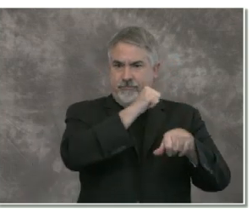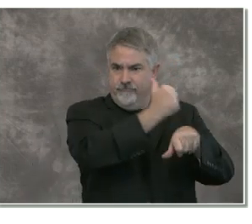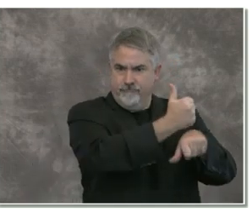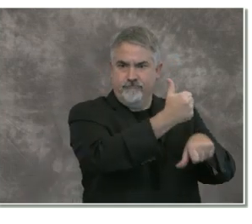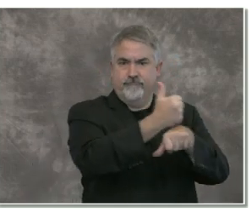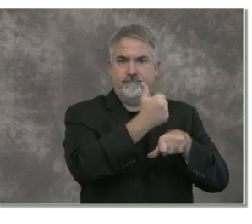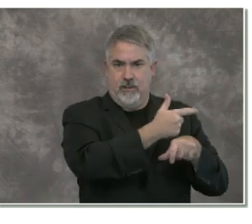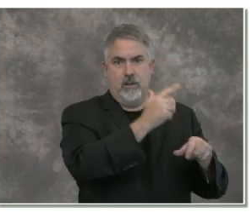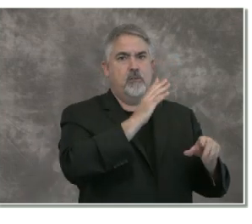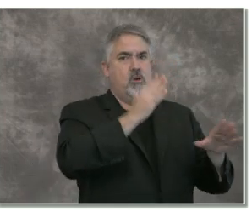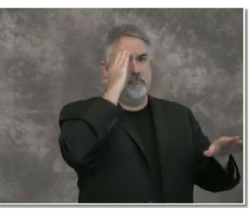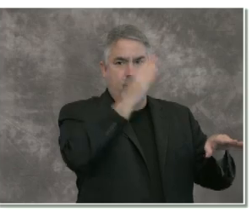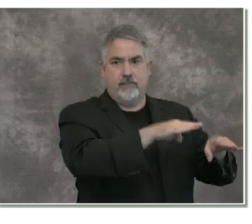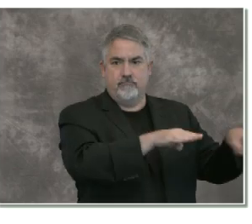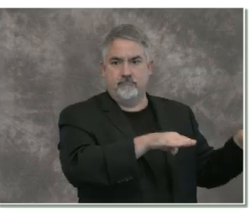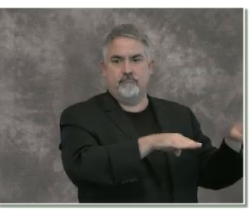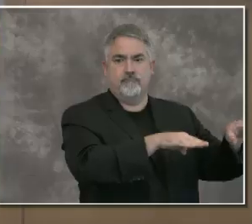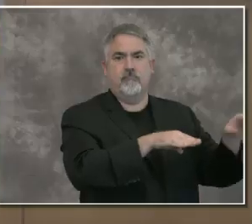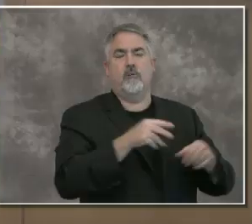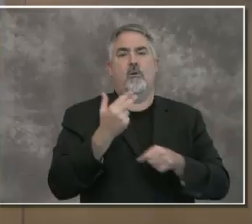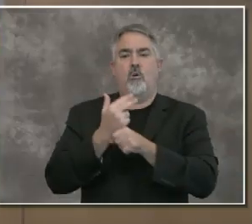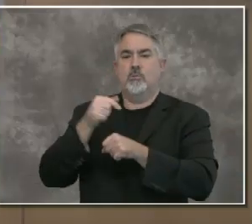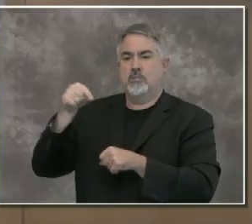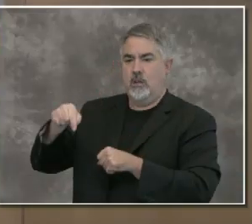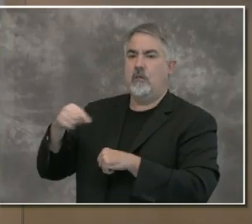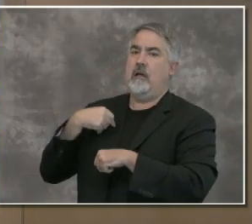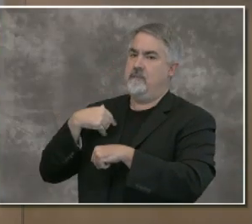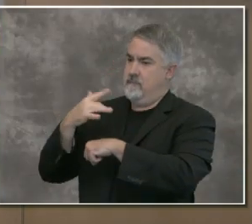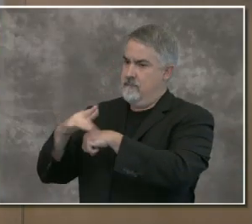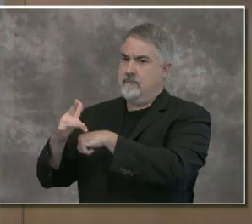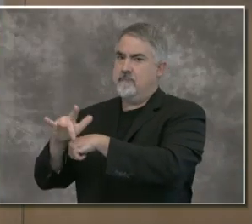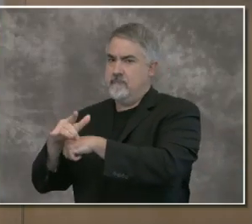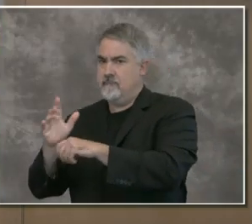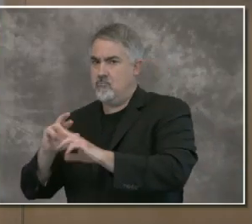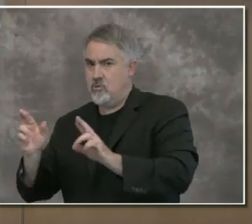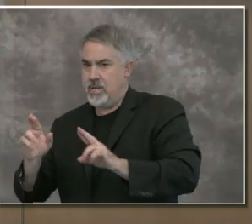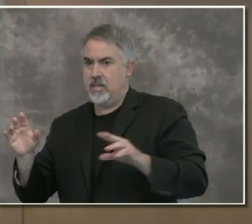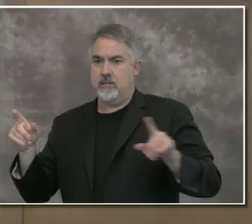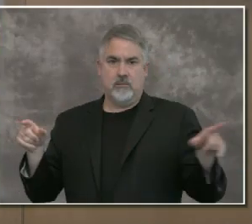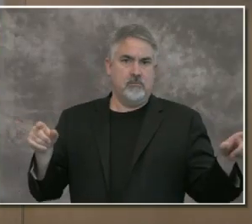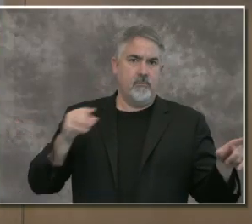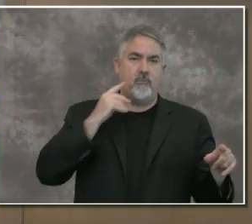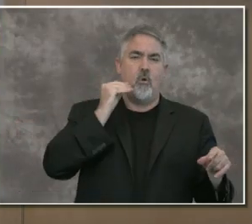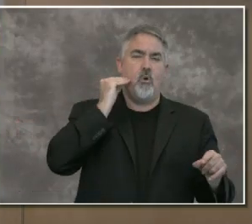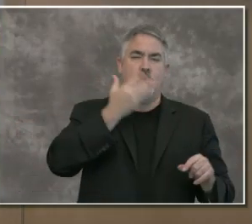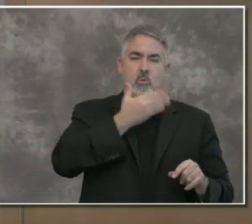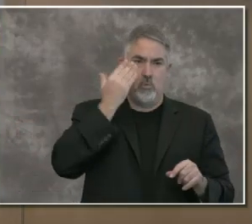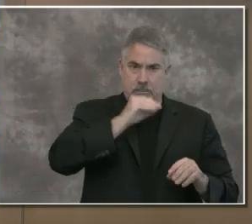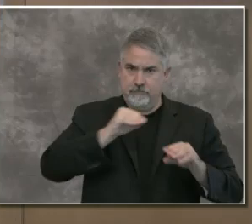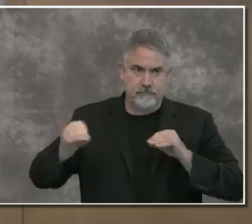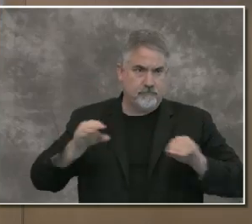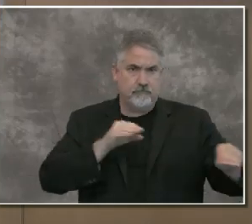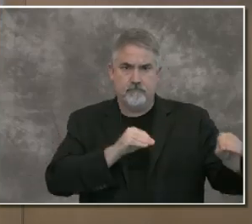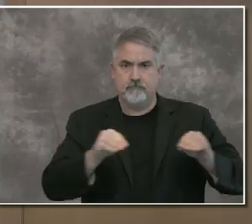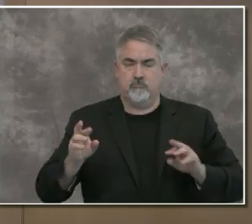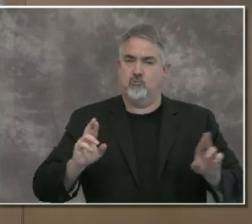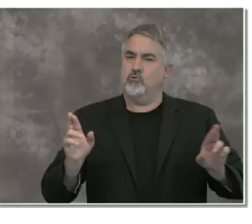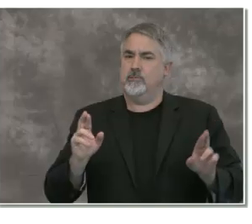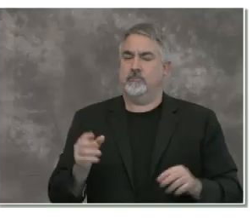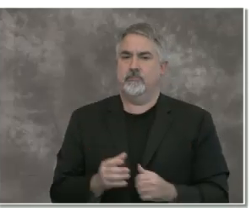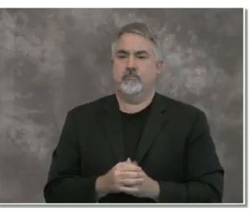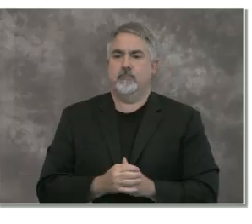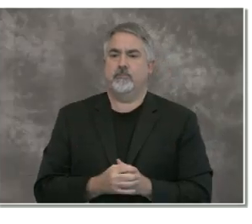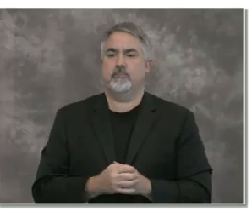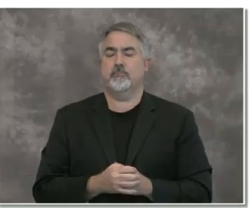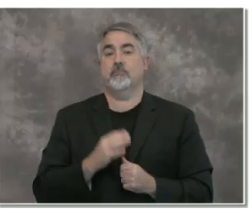our unsheltered individuals who they're appropriate for. Increase in all the other categories on our outreach efforts. This is both nursing